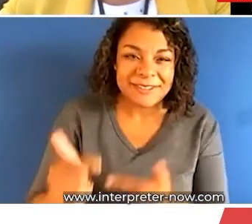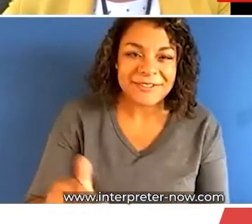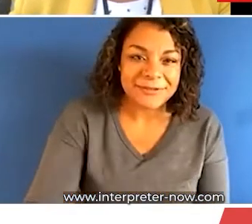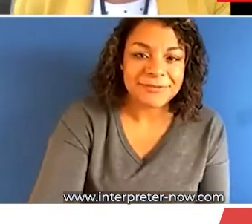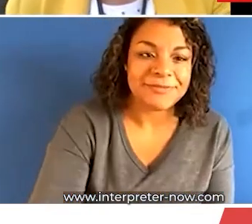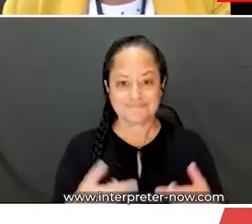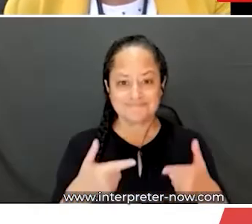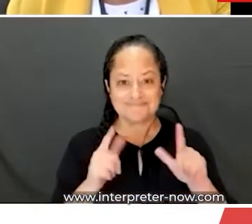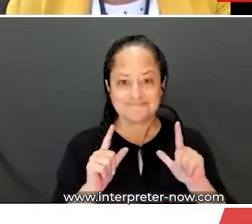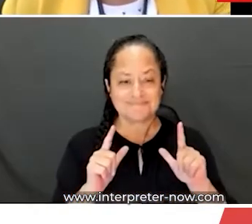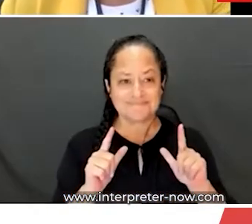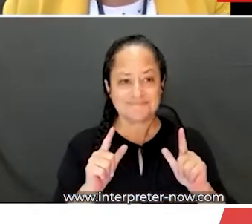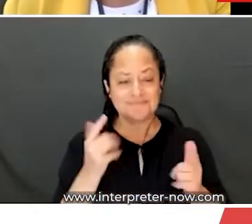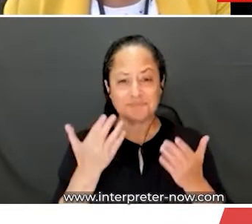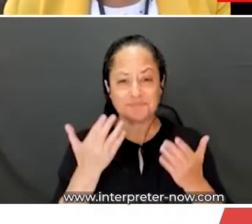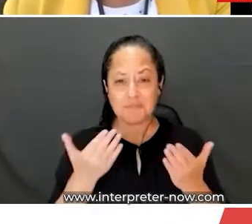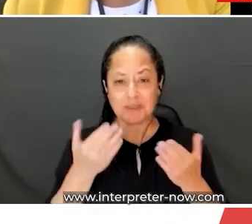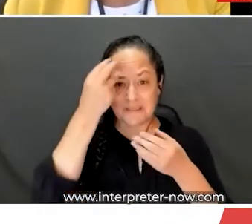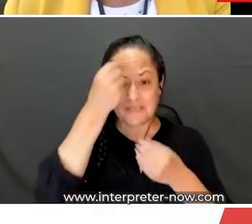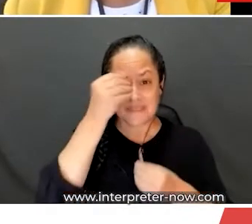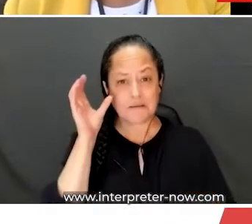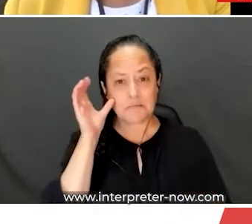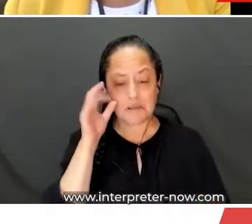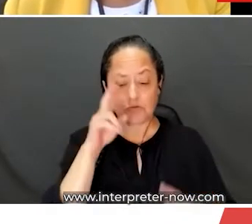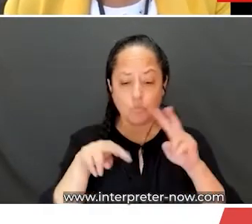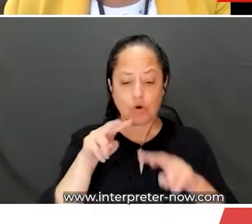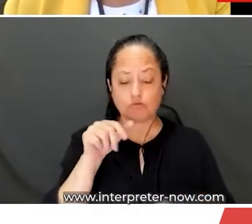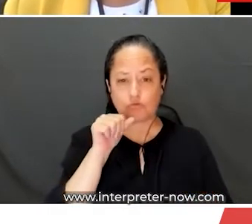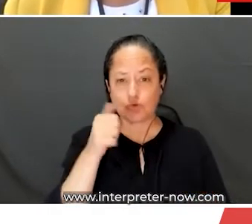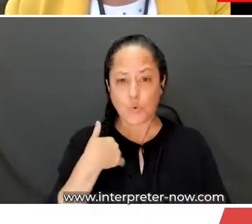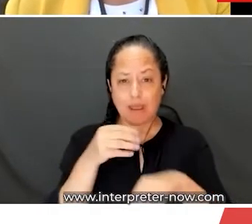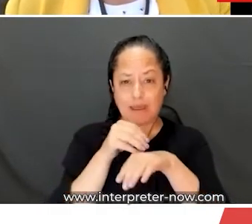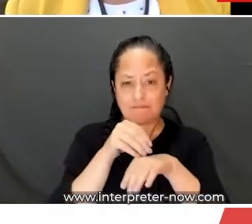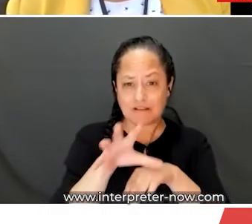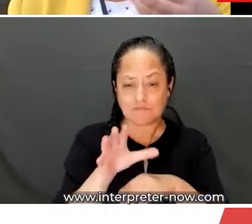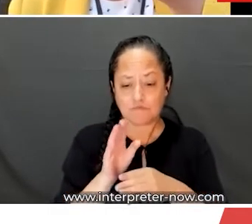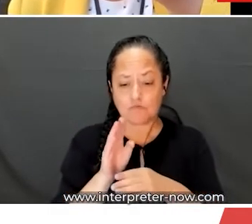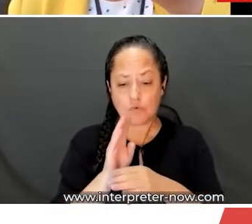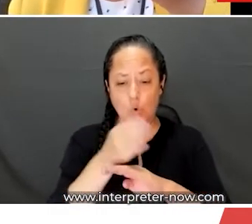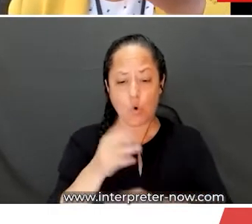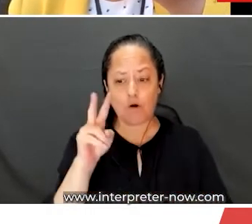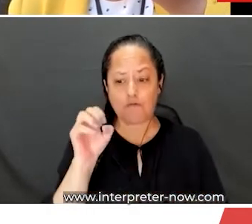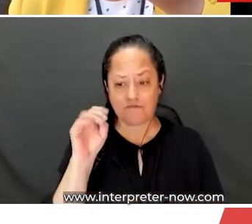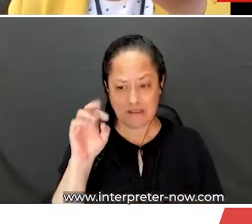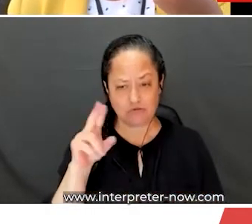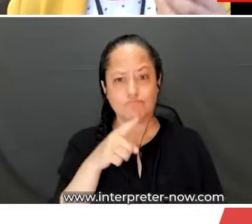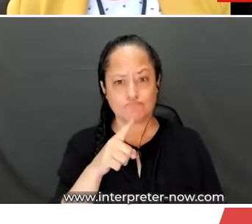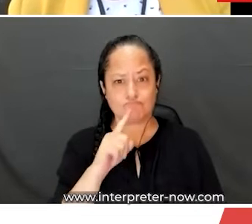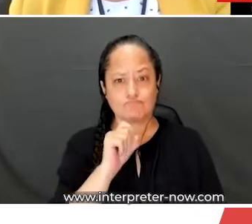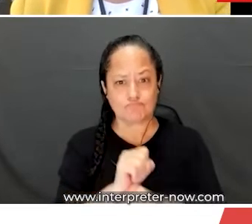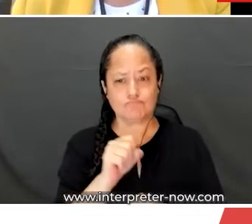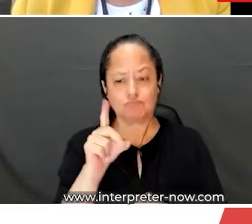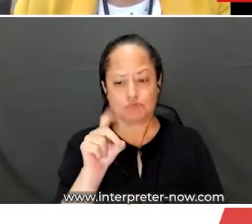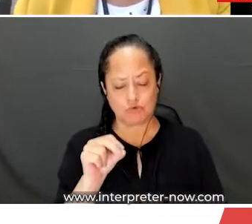absolutely. And you might be thinking, if you're listening or watching, that you don't have influence over vendors, but you do. You can push